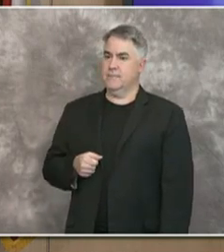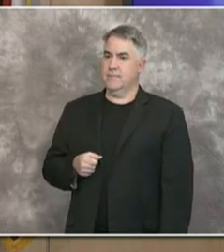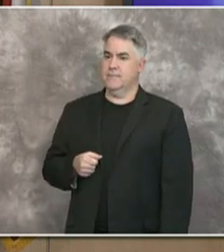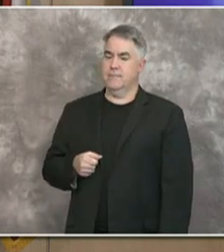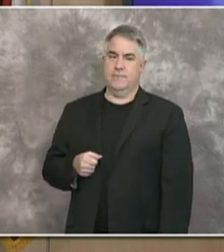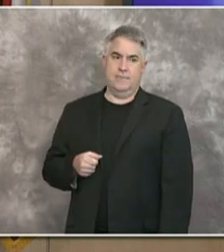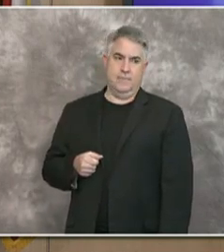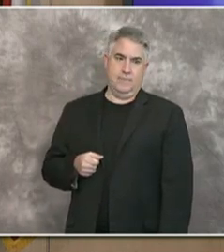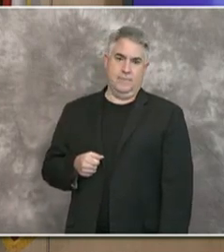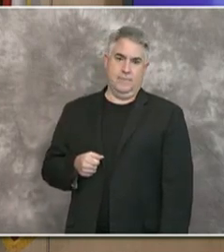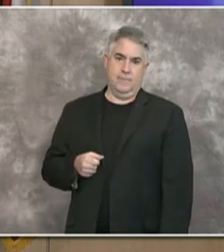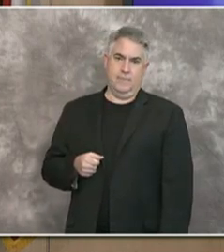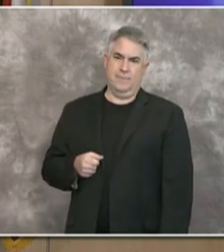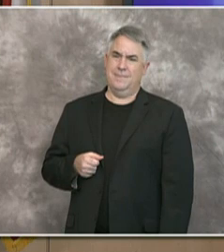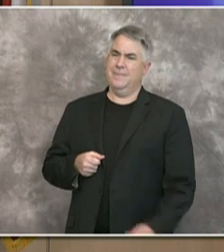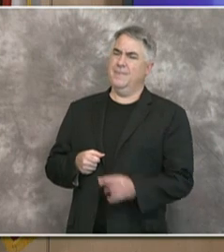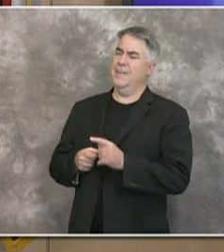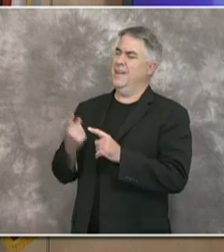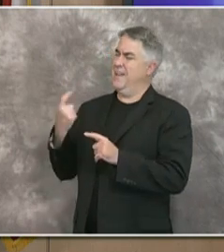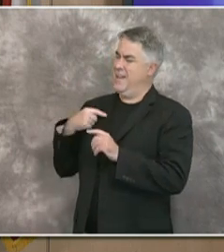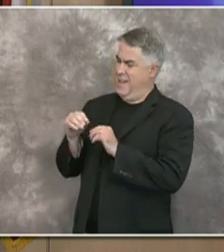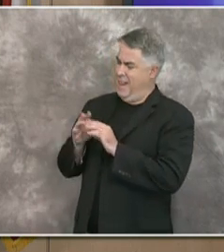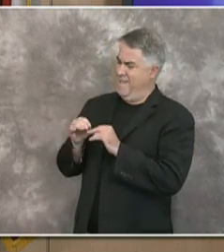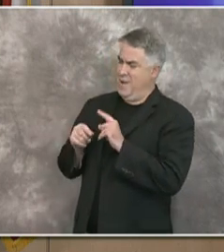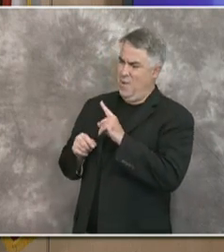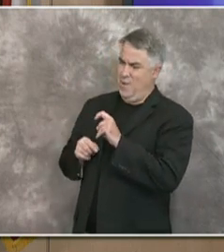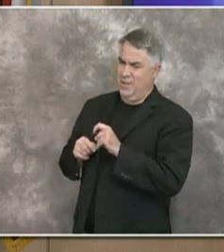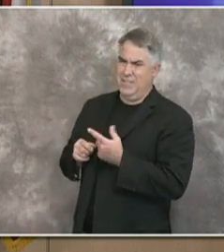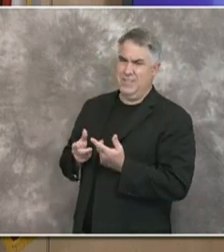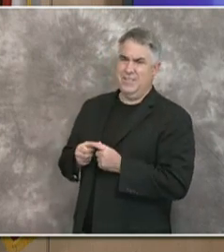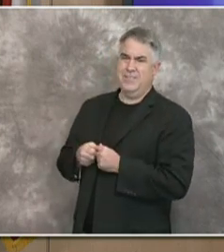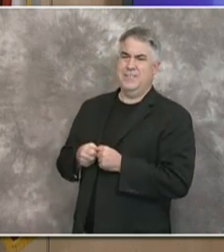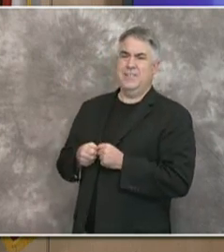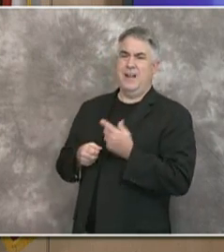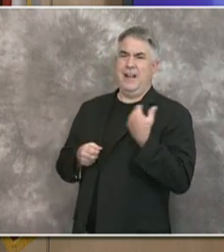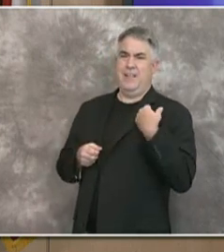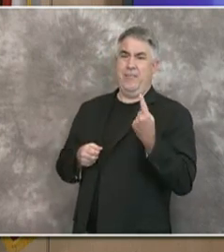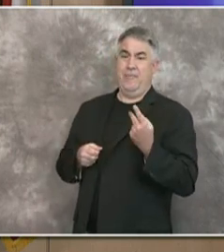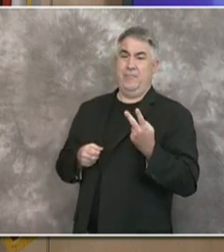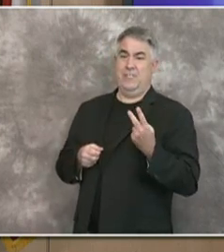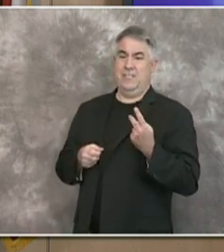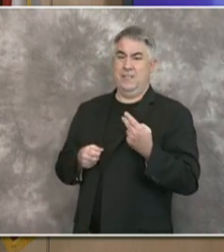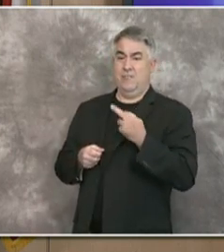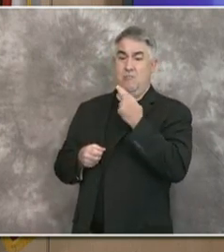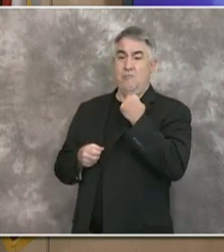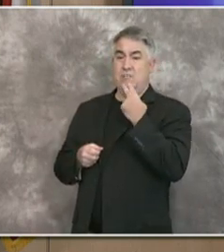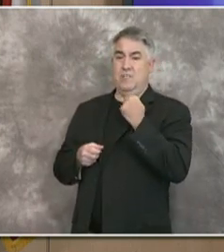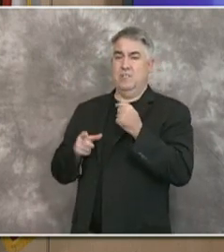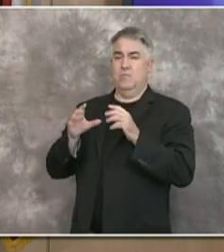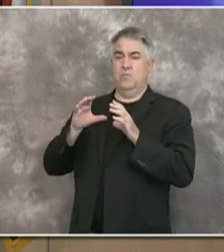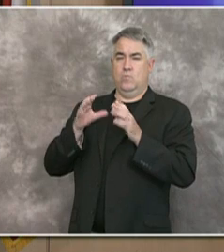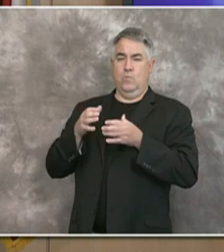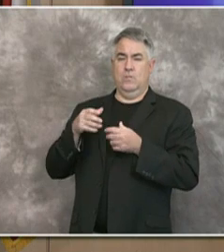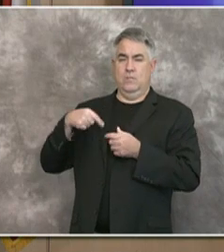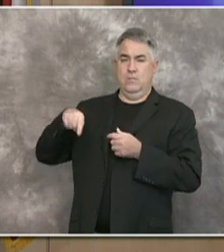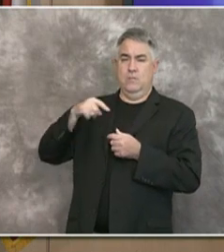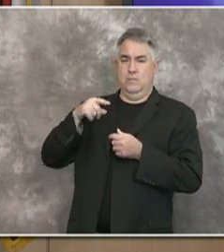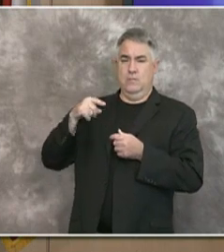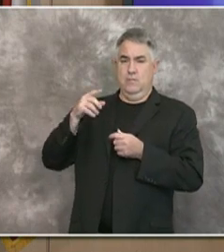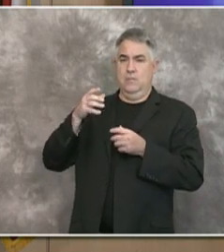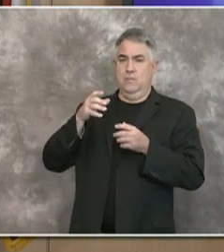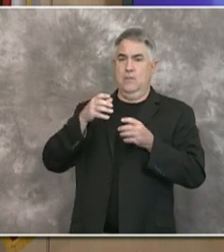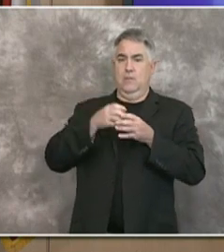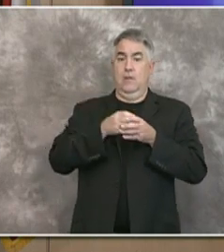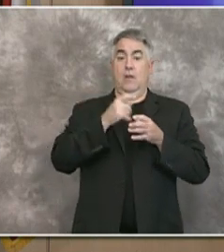Just a couple clarifying questions. Last Thursday, the Restaurant Association said that people should only dine with their household, but the health order